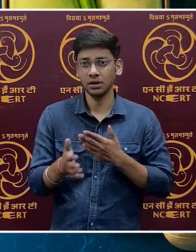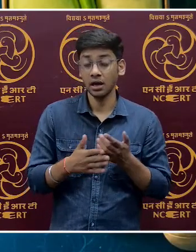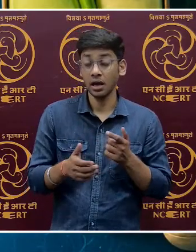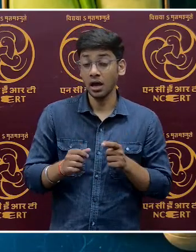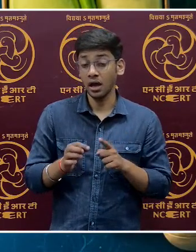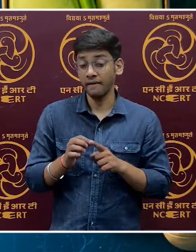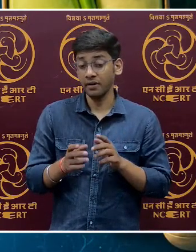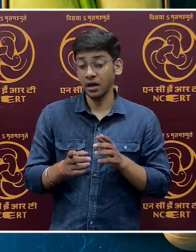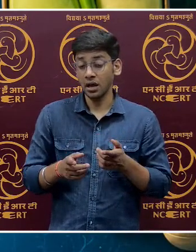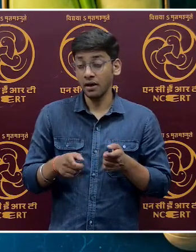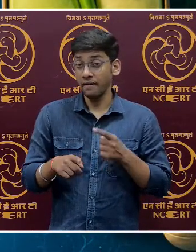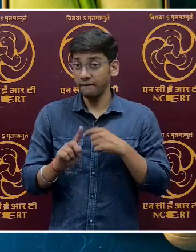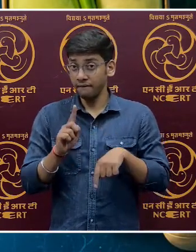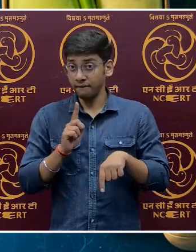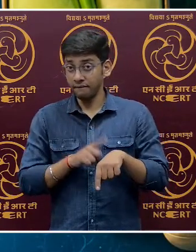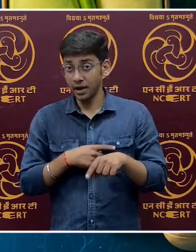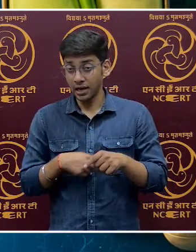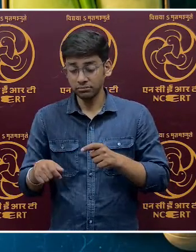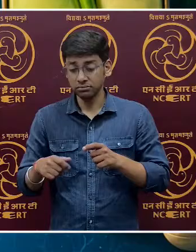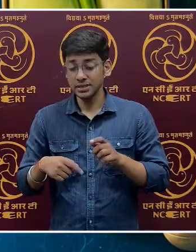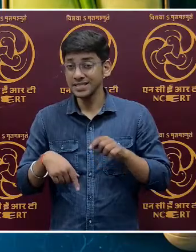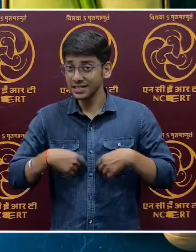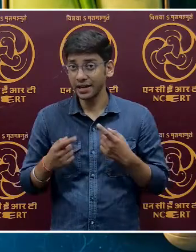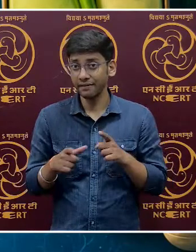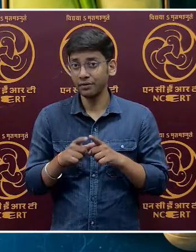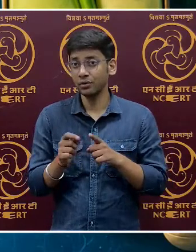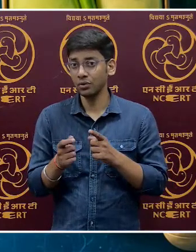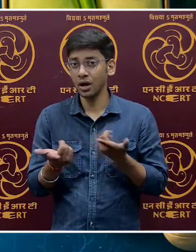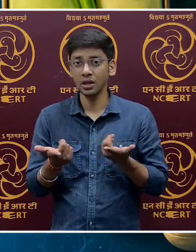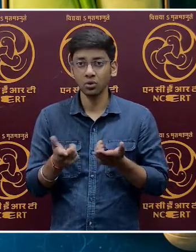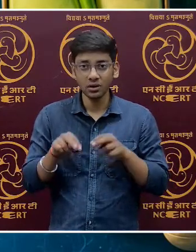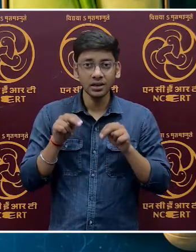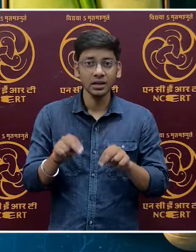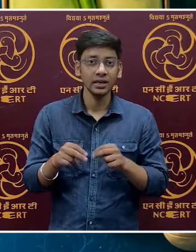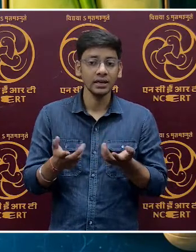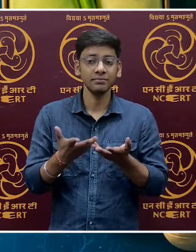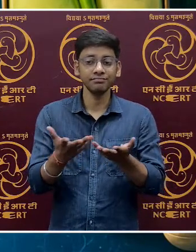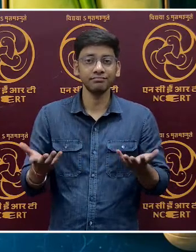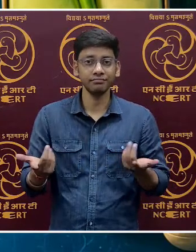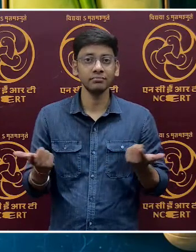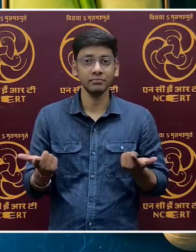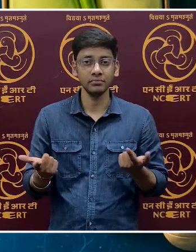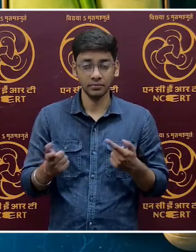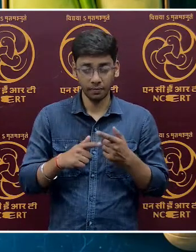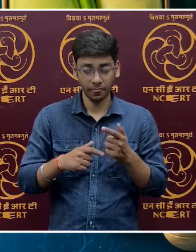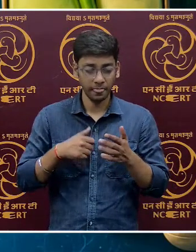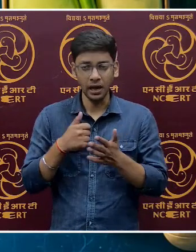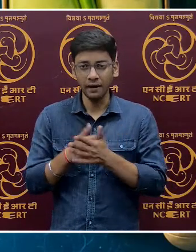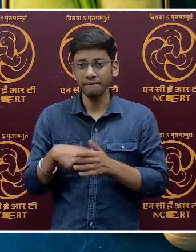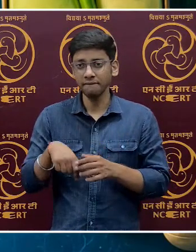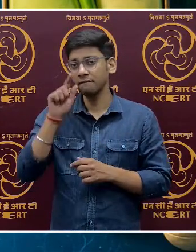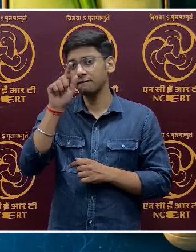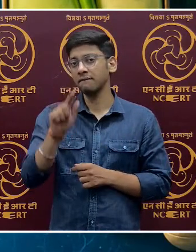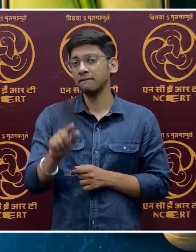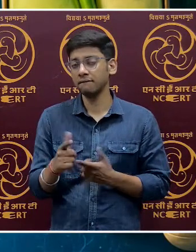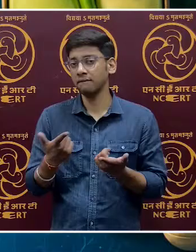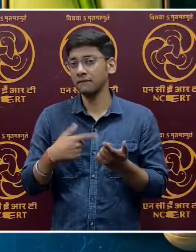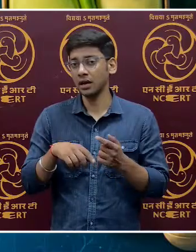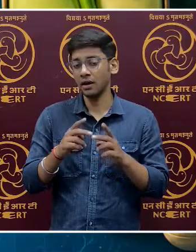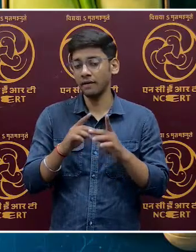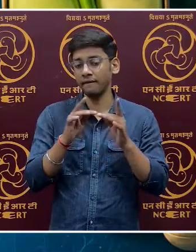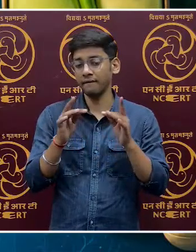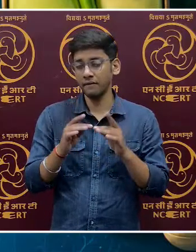experiment, the first feature we used to observe what the material required. And one of the striking feature of this particular virtual